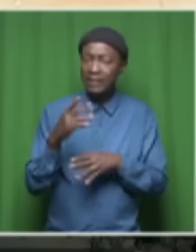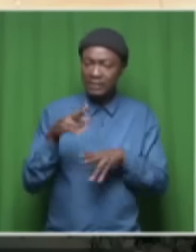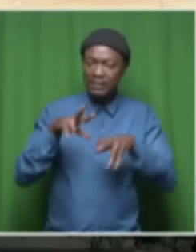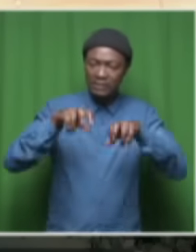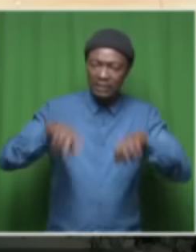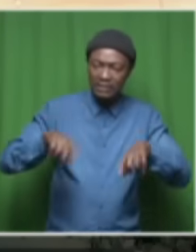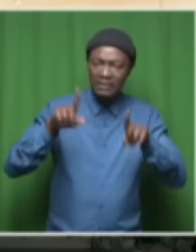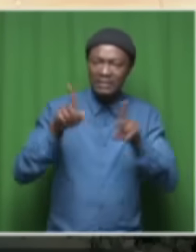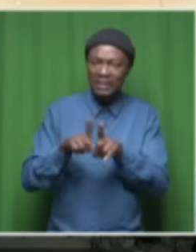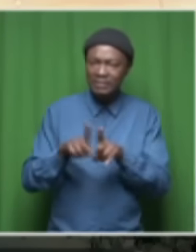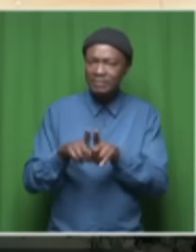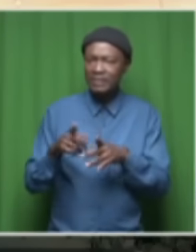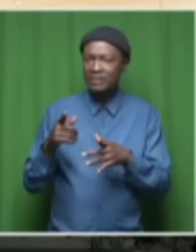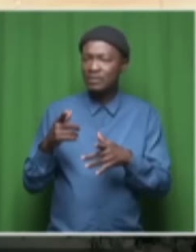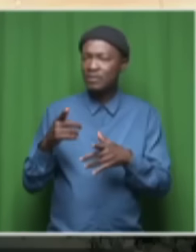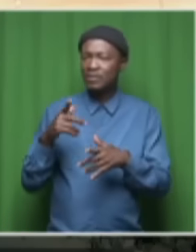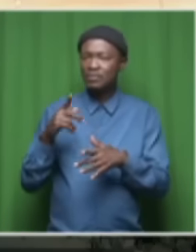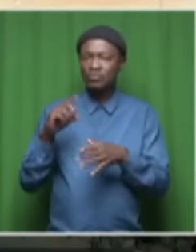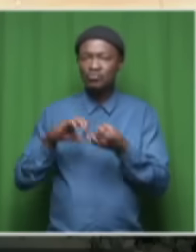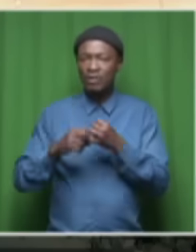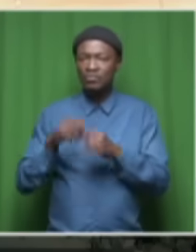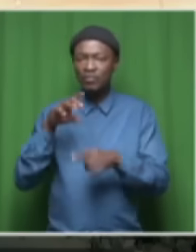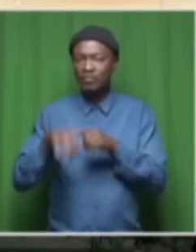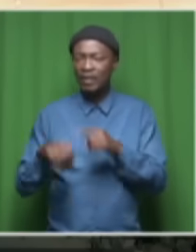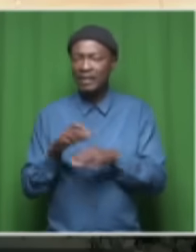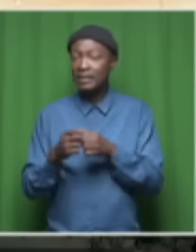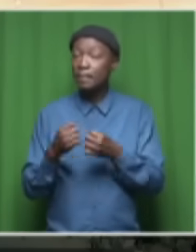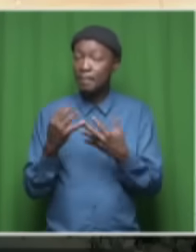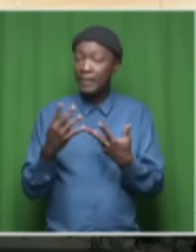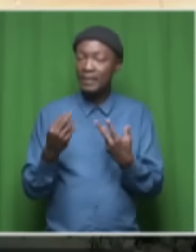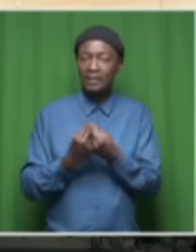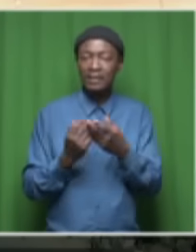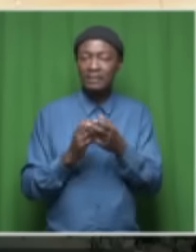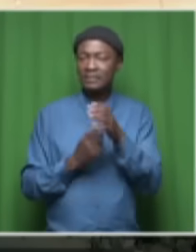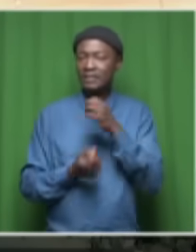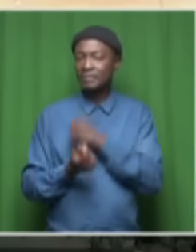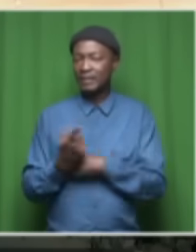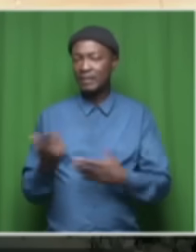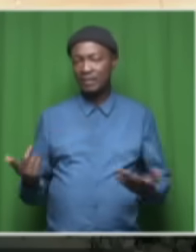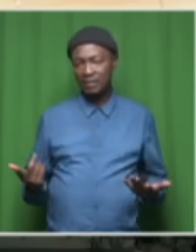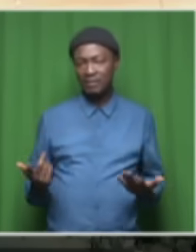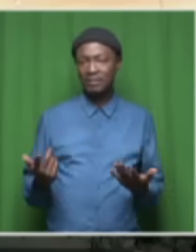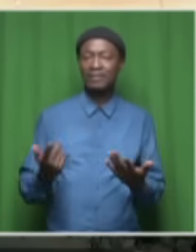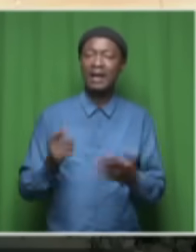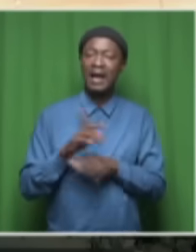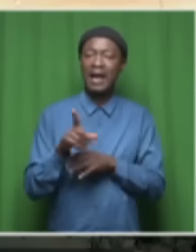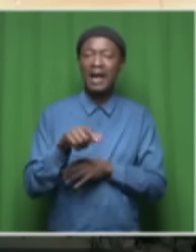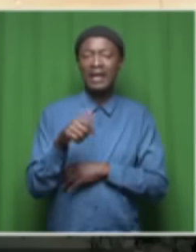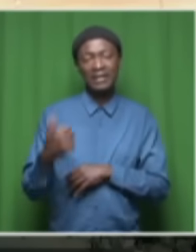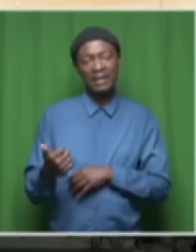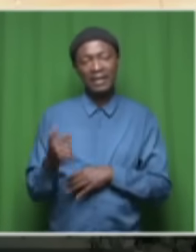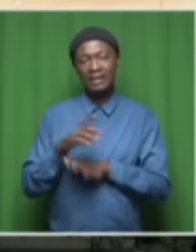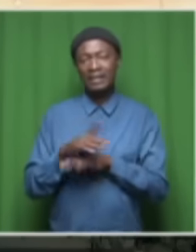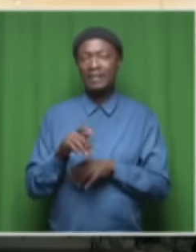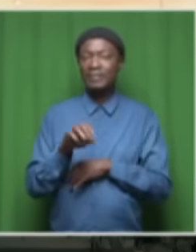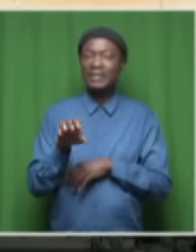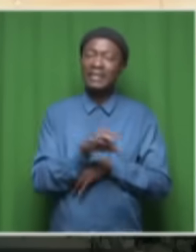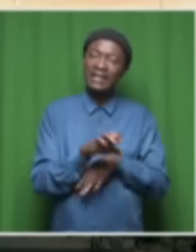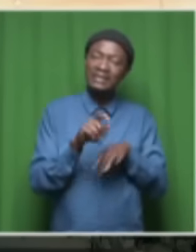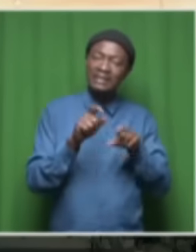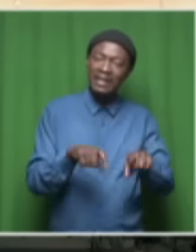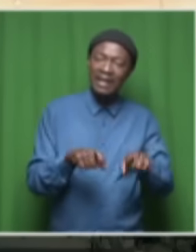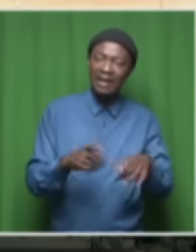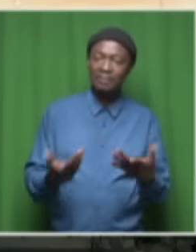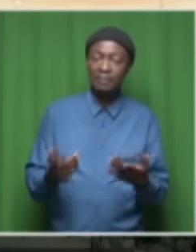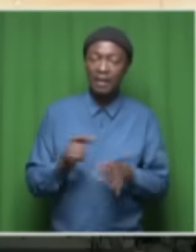underway, and there are many other incidences that have been happening, some that were on the Otter Trail, others that have been in the Eastern Cape. I mean,